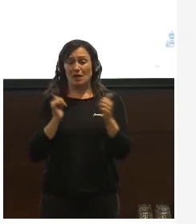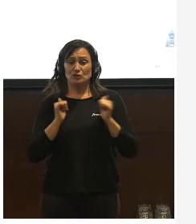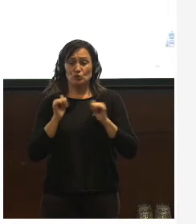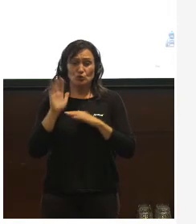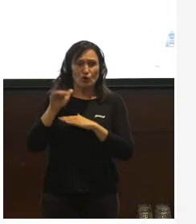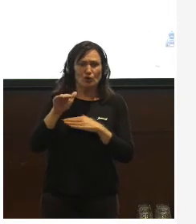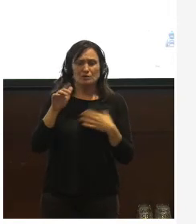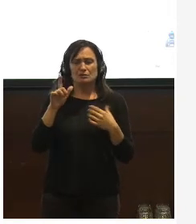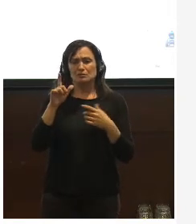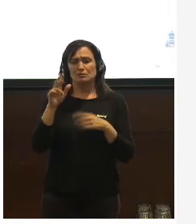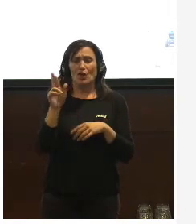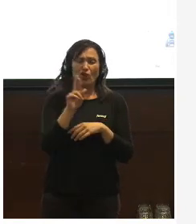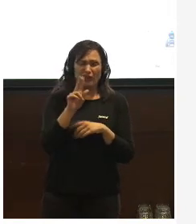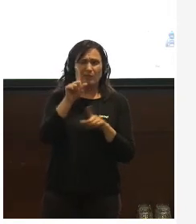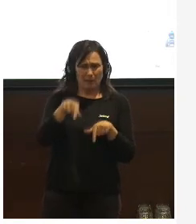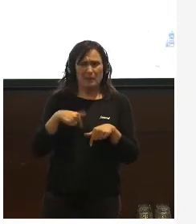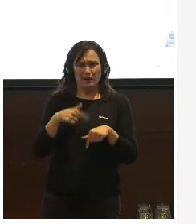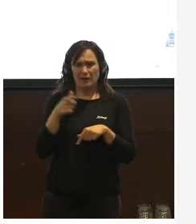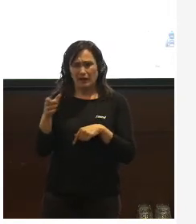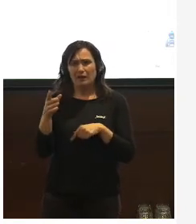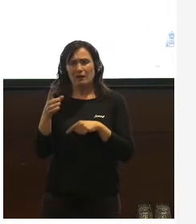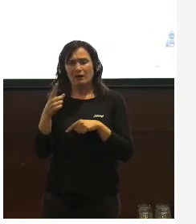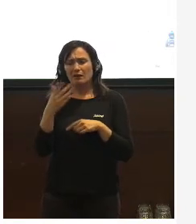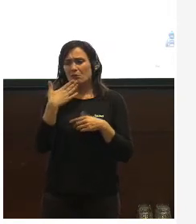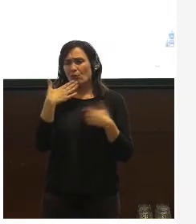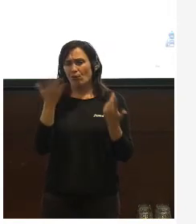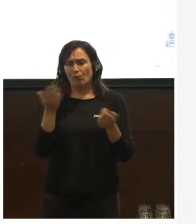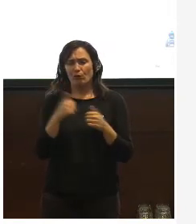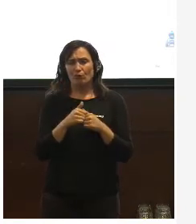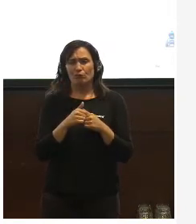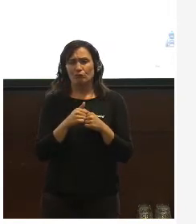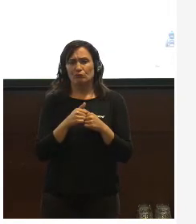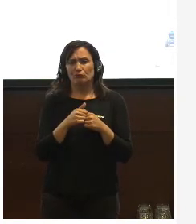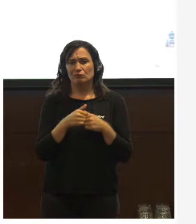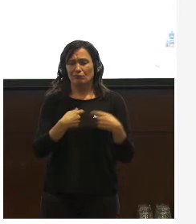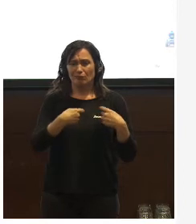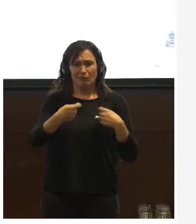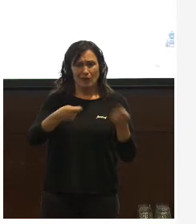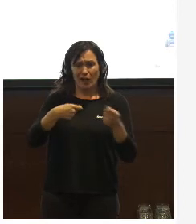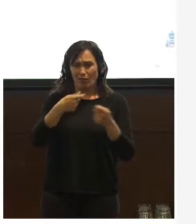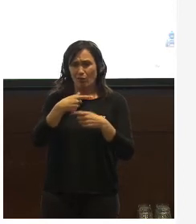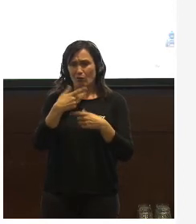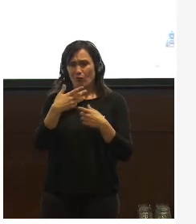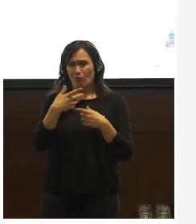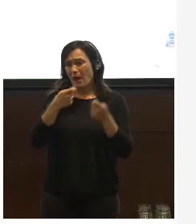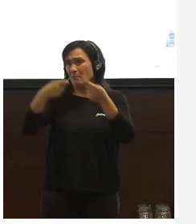For the national market, but also sometimes international, we create accessible beach experiences, power